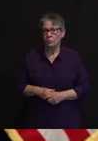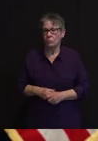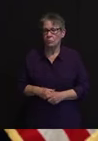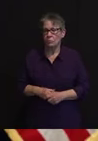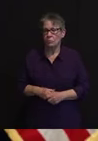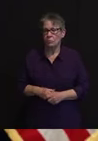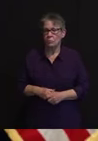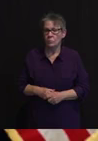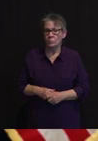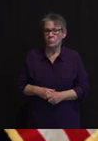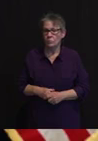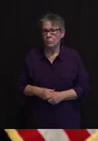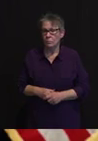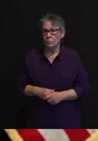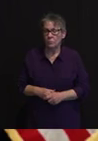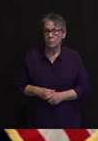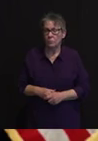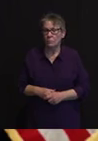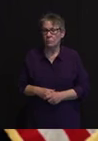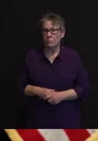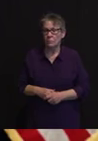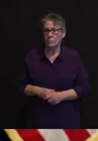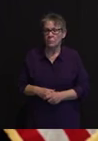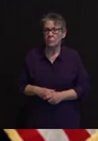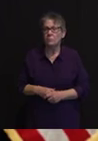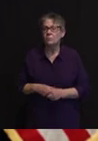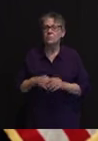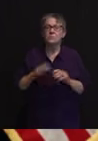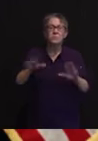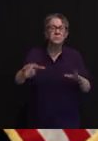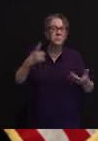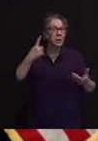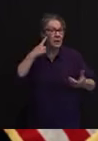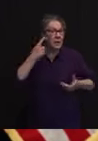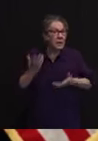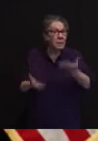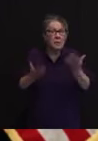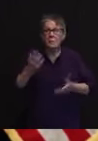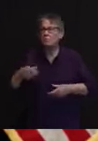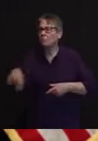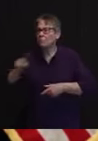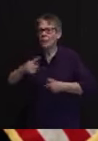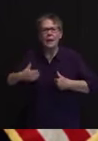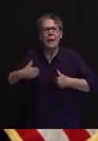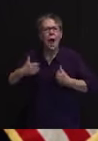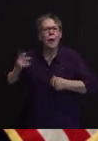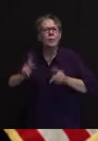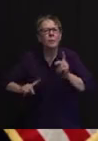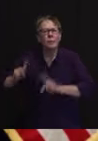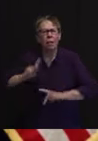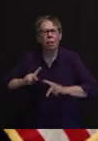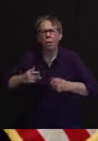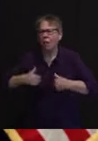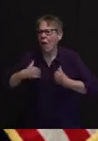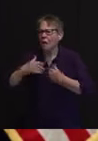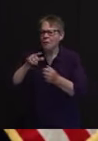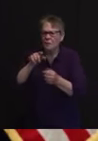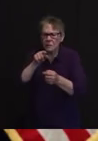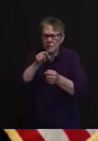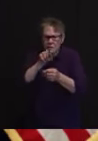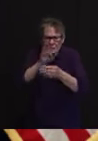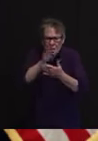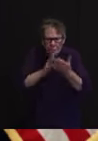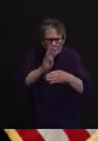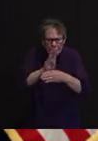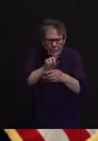other words, is there going to be a gradual reintroduction of reality, of normalcy of reality, when this process ultimately